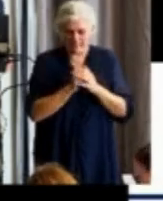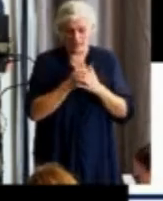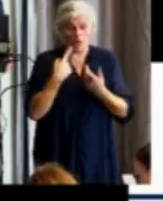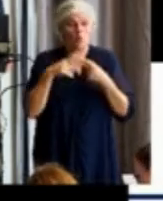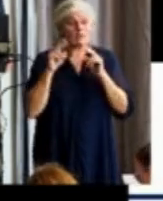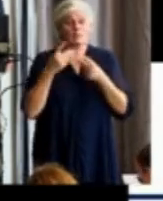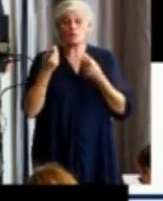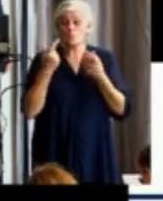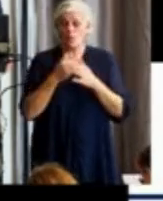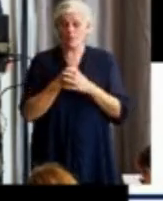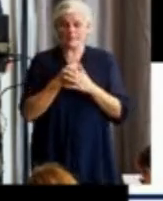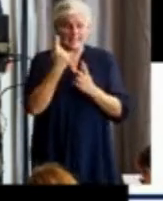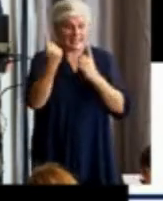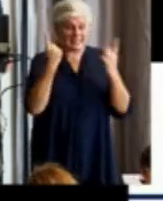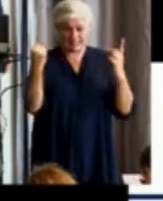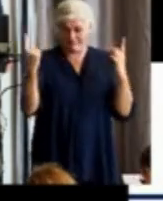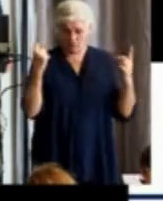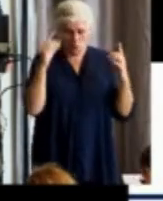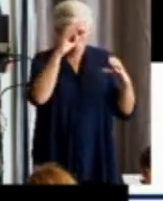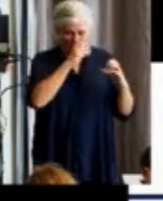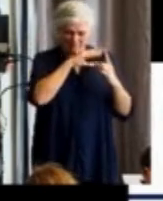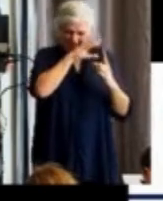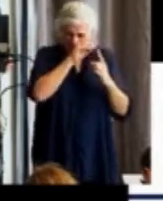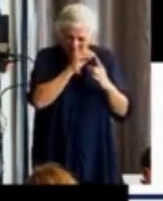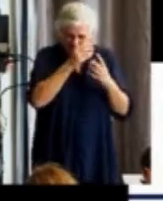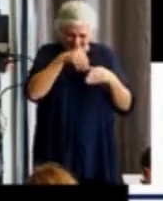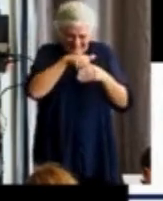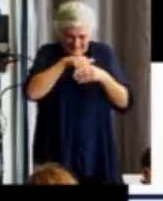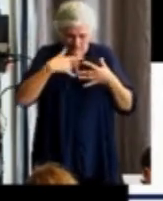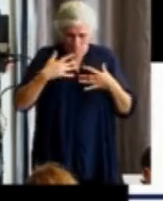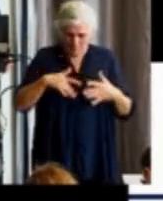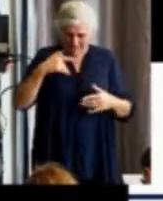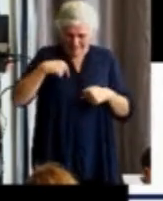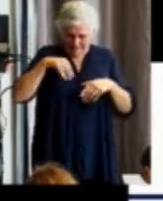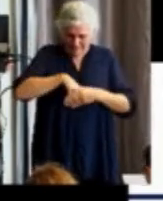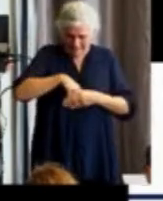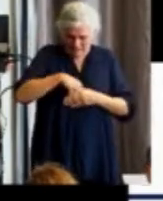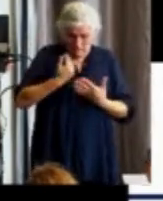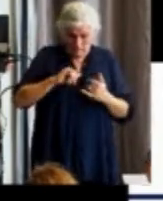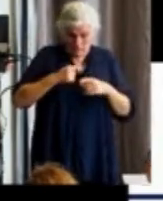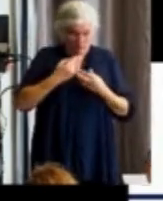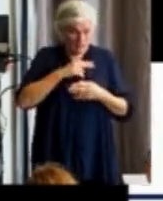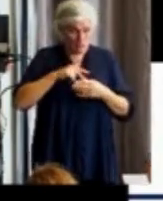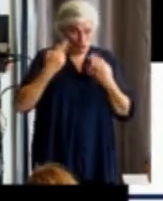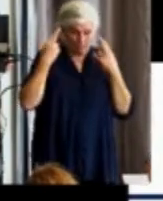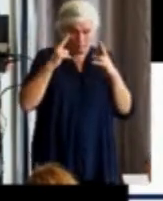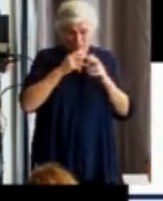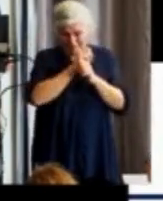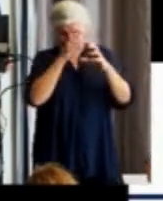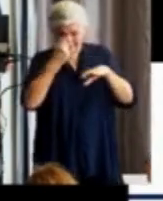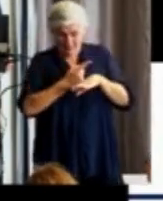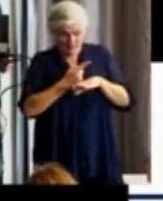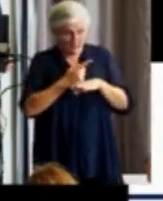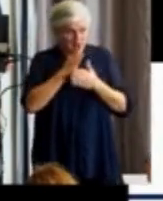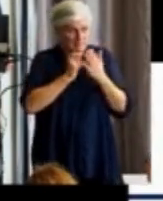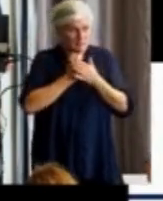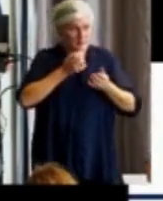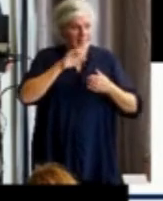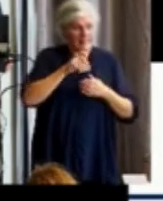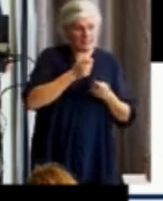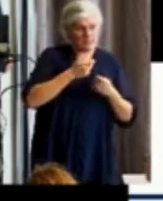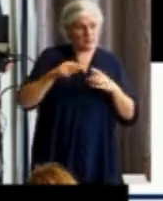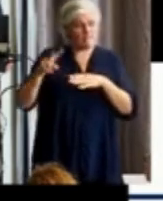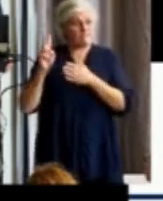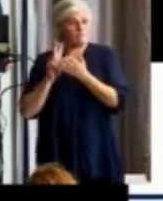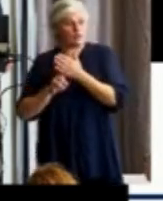can do is look for individual species. Maybe there's a particular species that are overrepresented in our cases versus controls, and perhaps